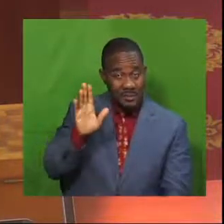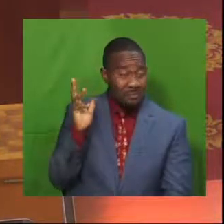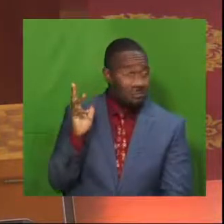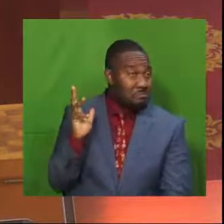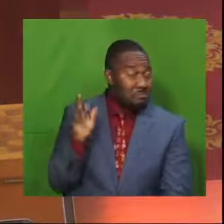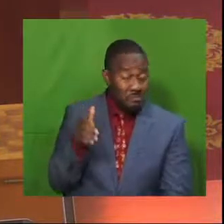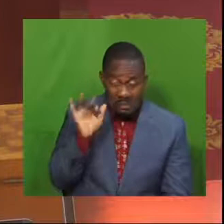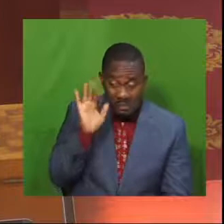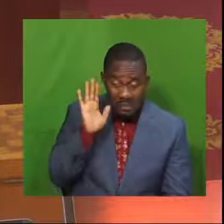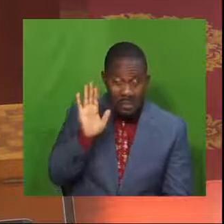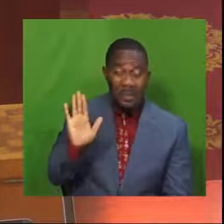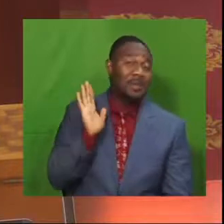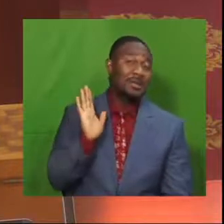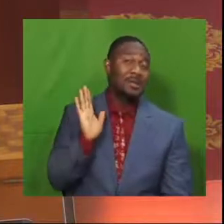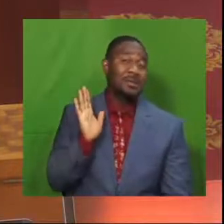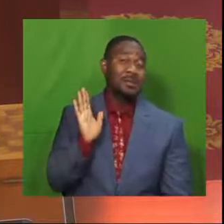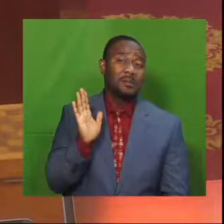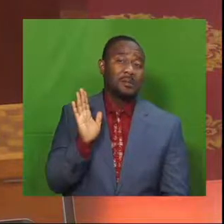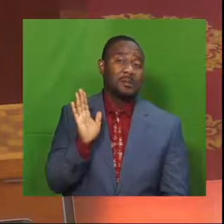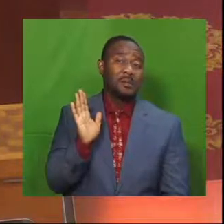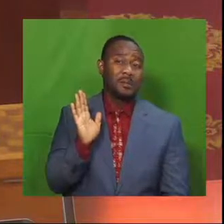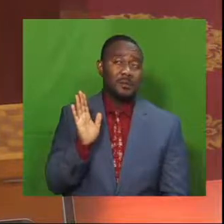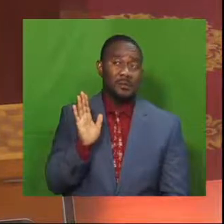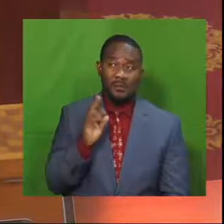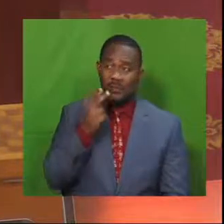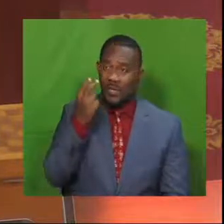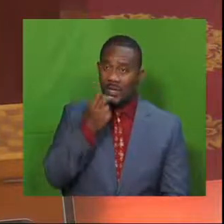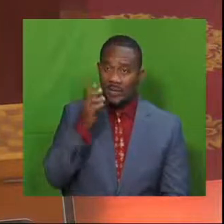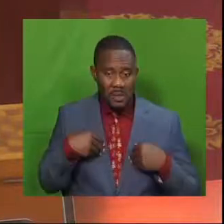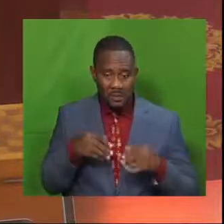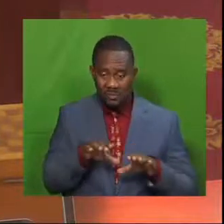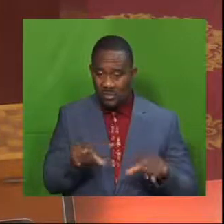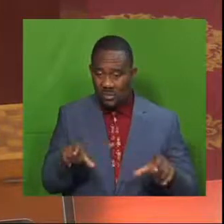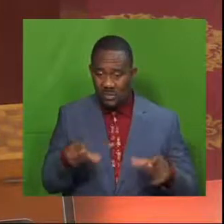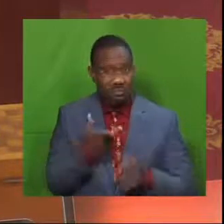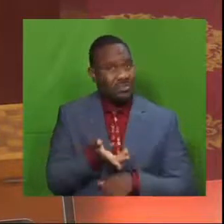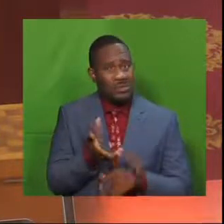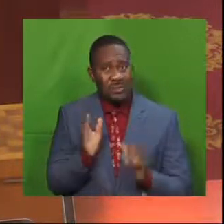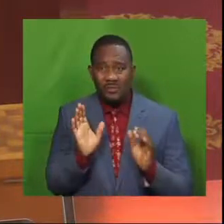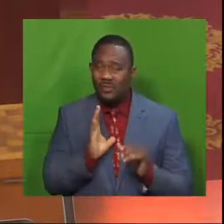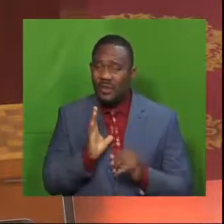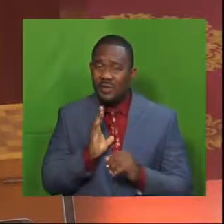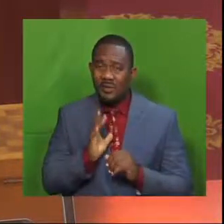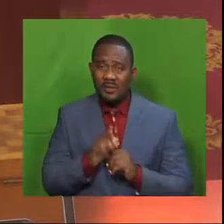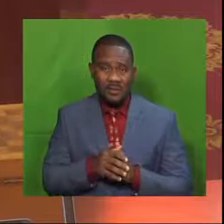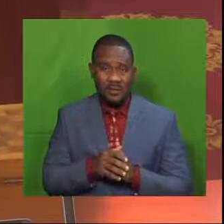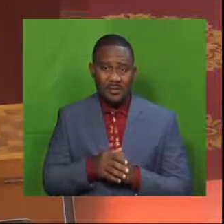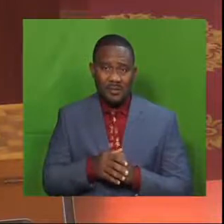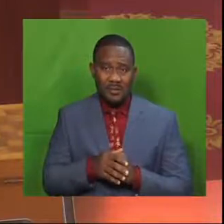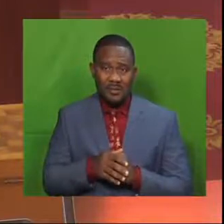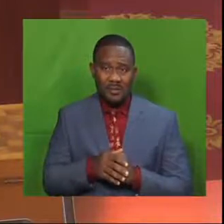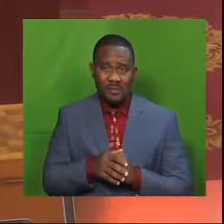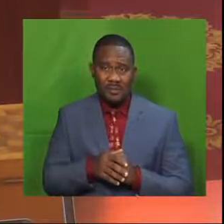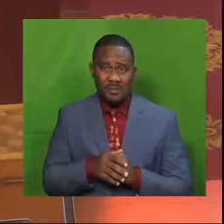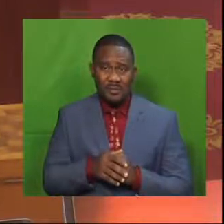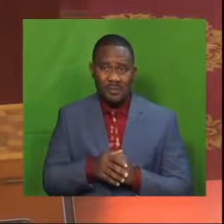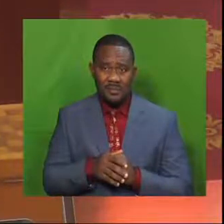it, in its form, shape, and substance, it appears as it is. However,